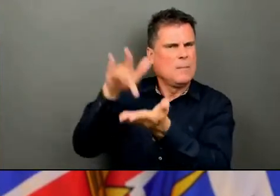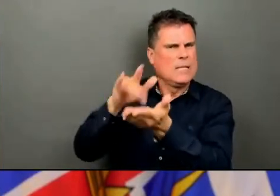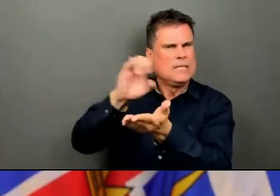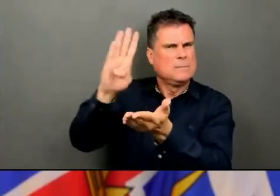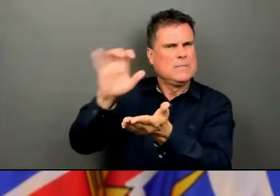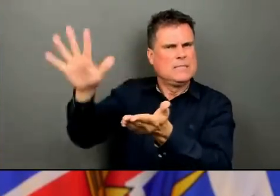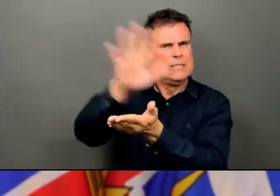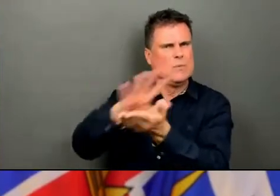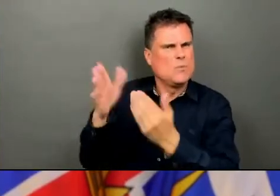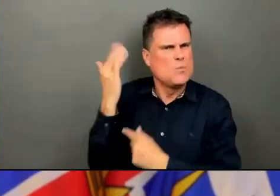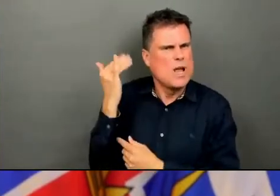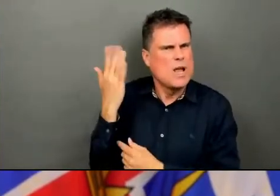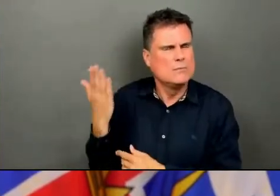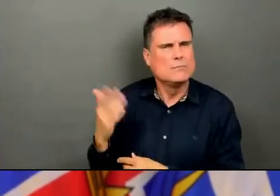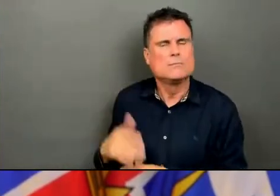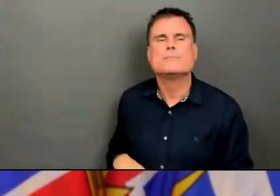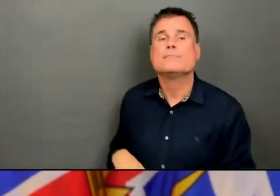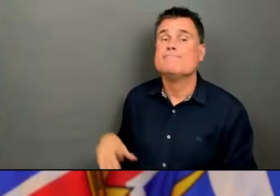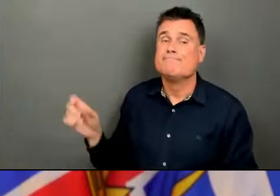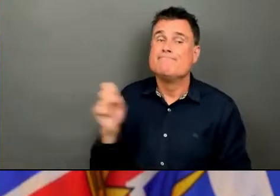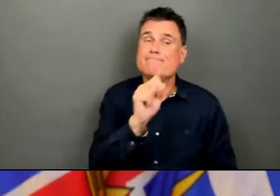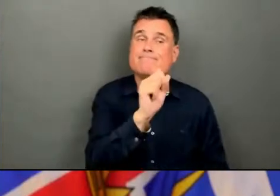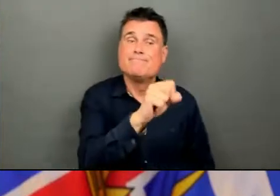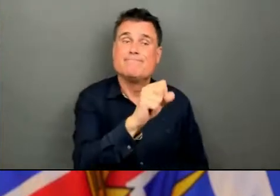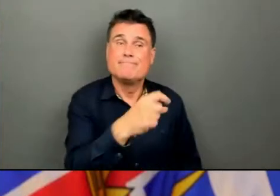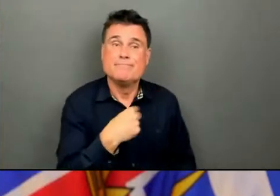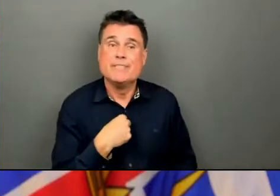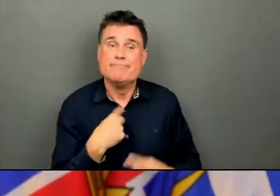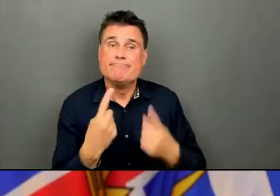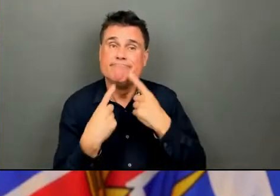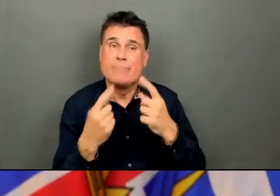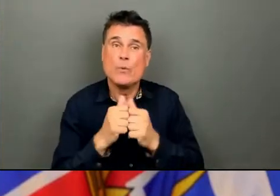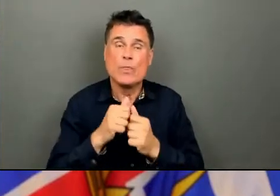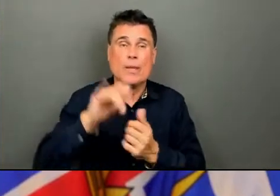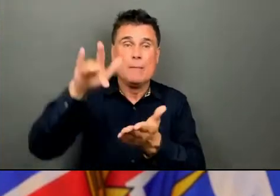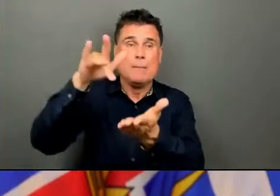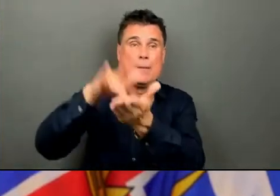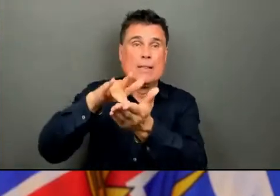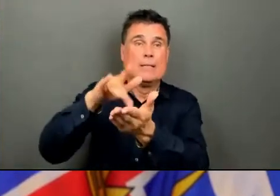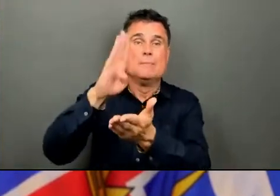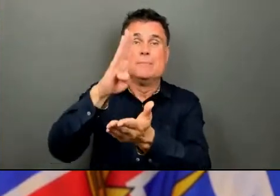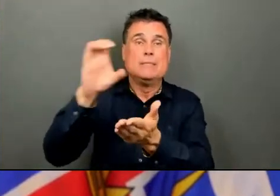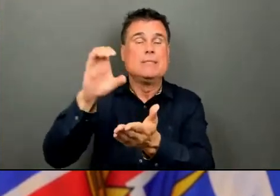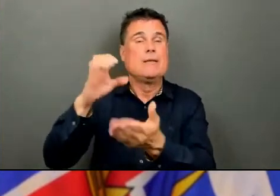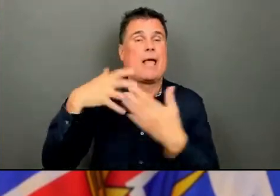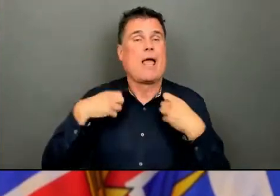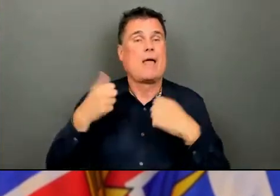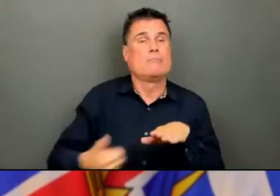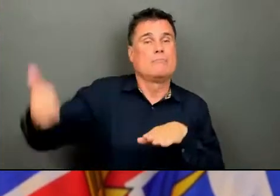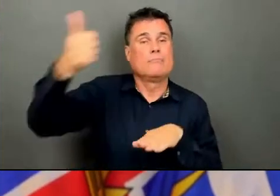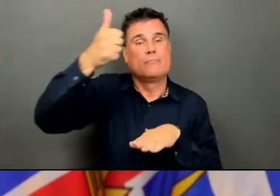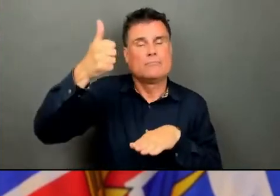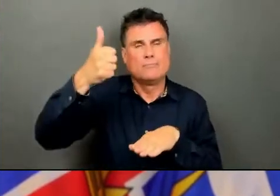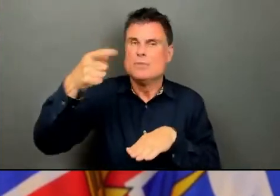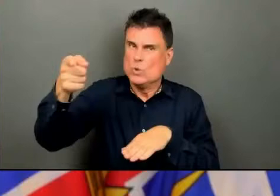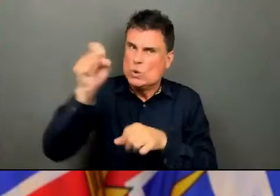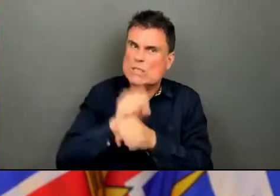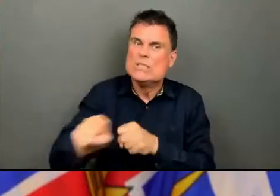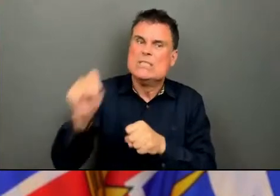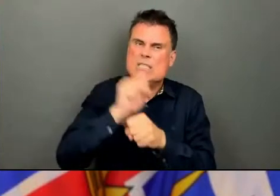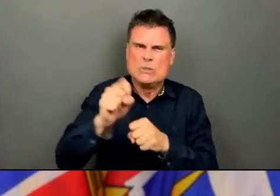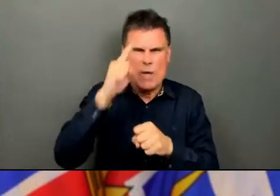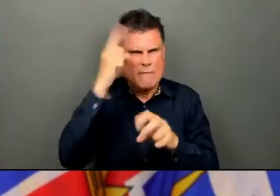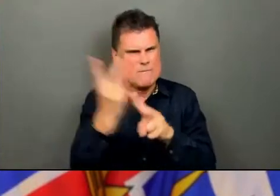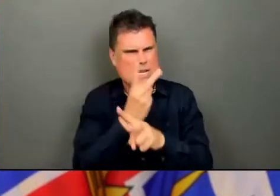that is something I've been talking with my colleagues in Interior Health about, and we've been working hard to try and figure it out. And